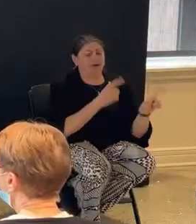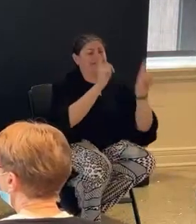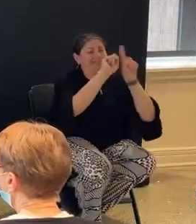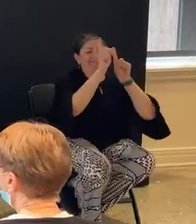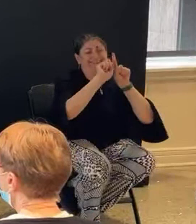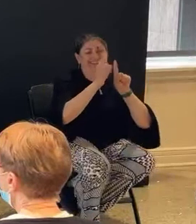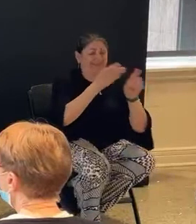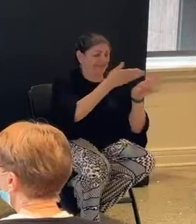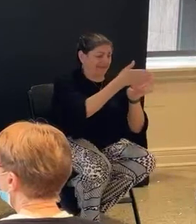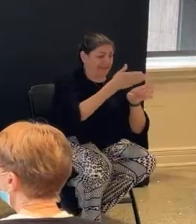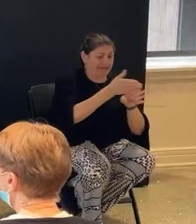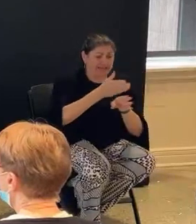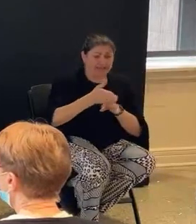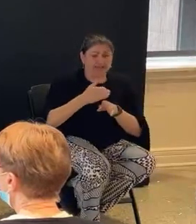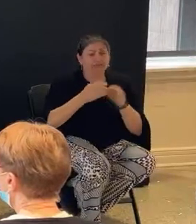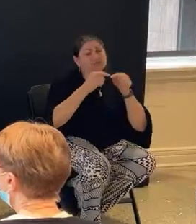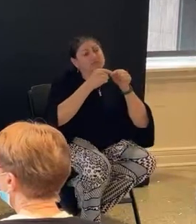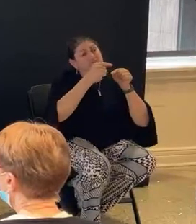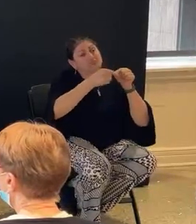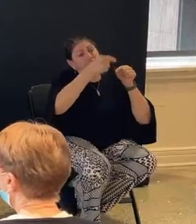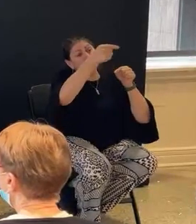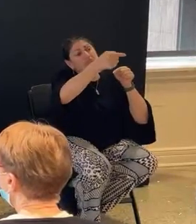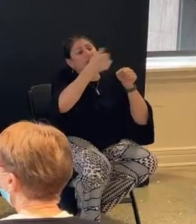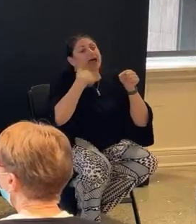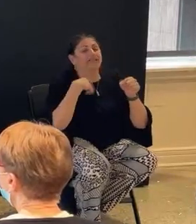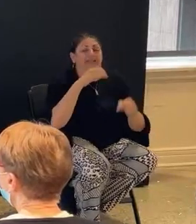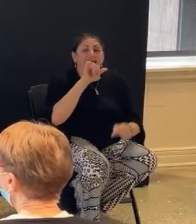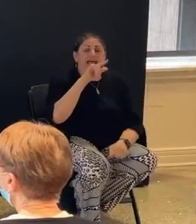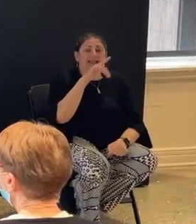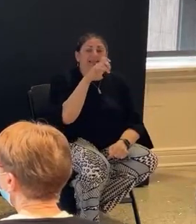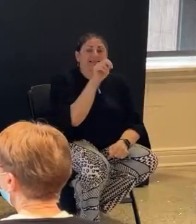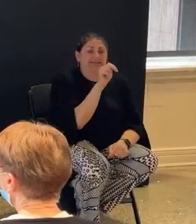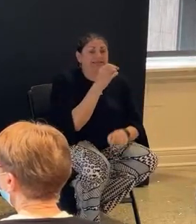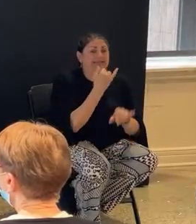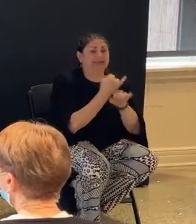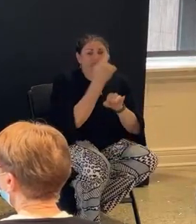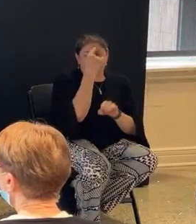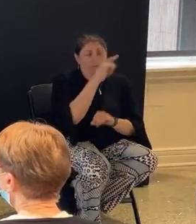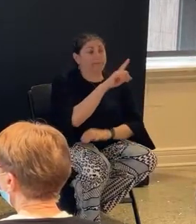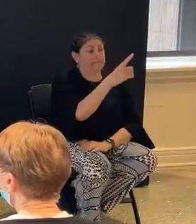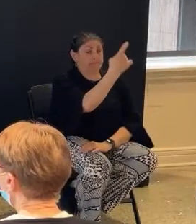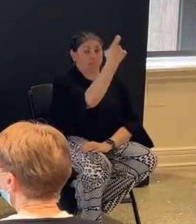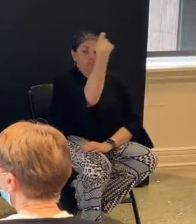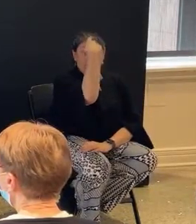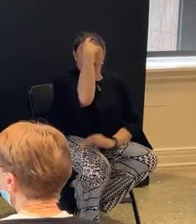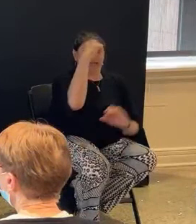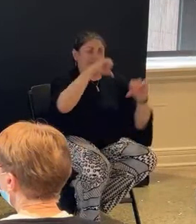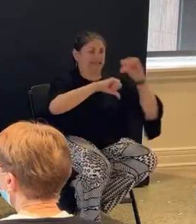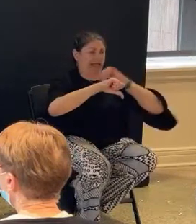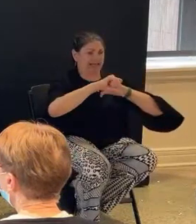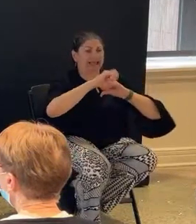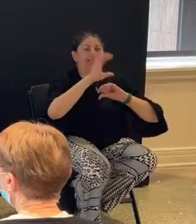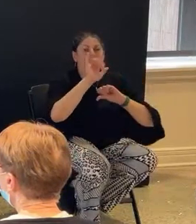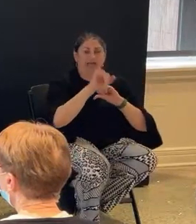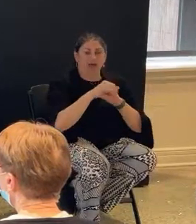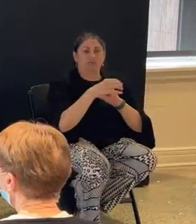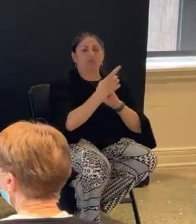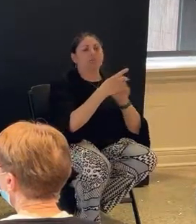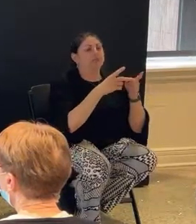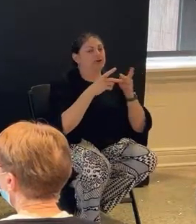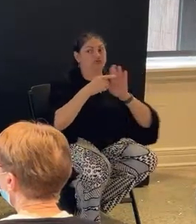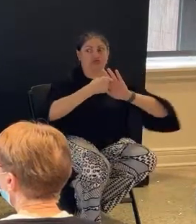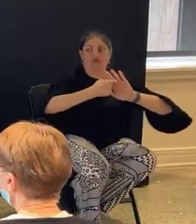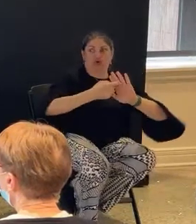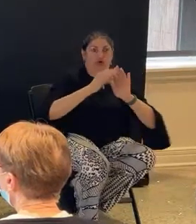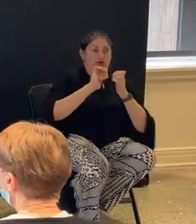is the Allen Institute for Brain Science, which I think, you know, kind of epitomizes it in